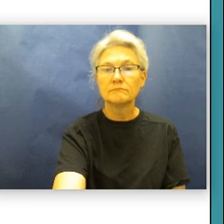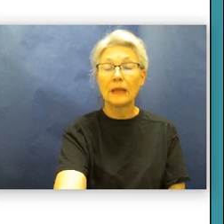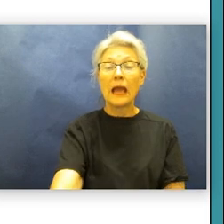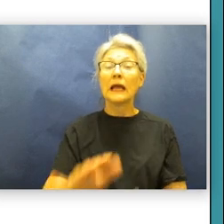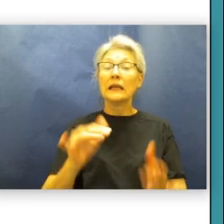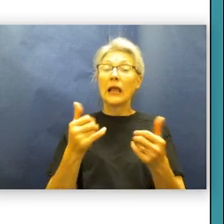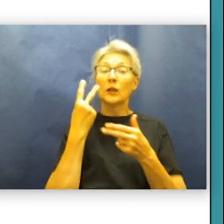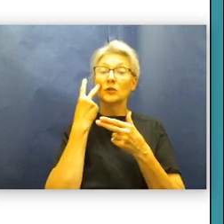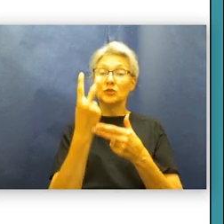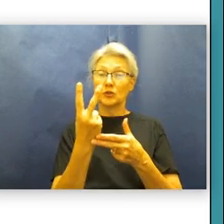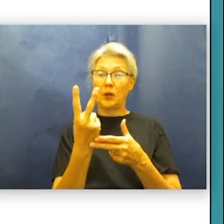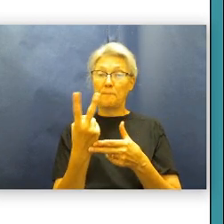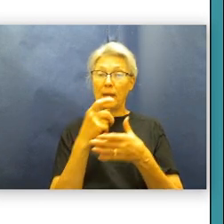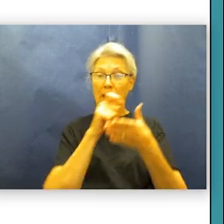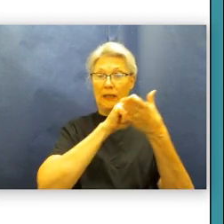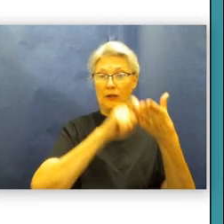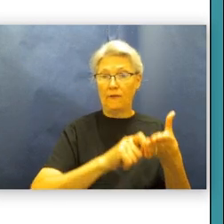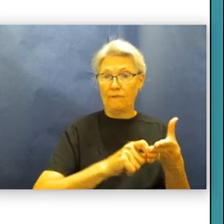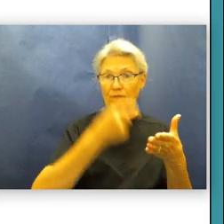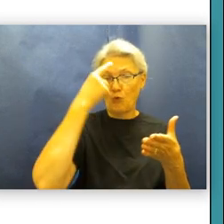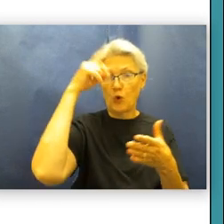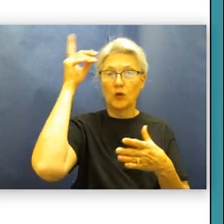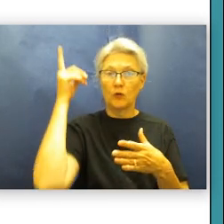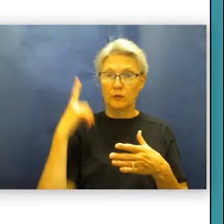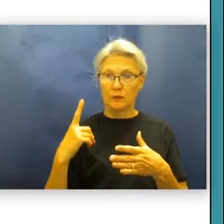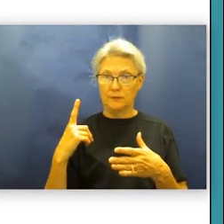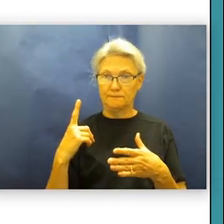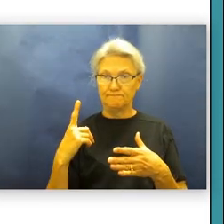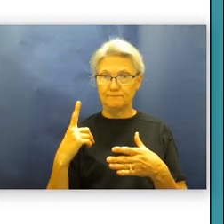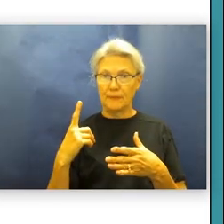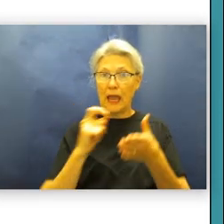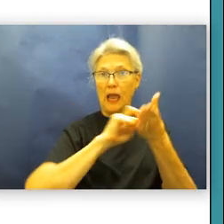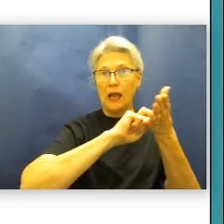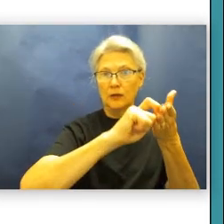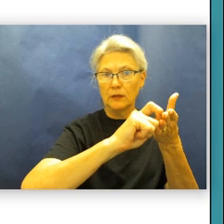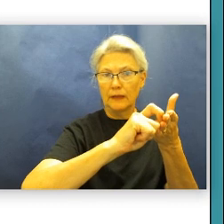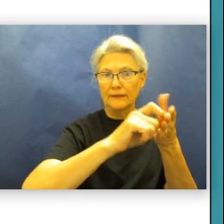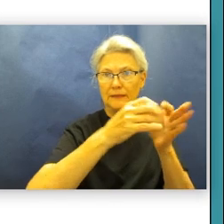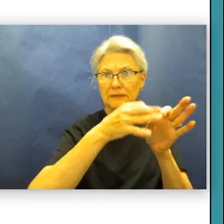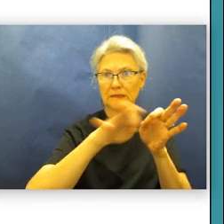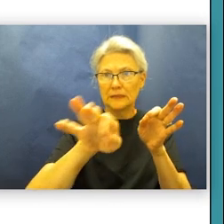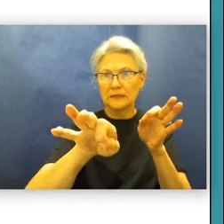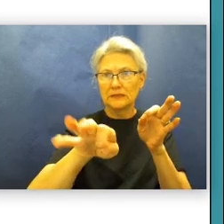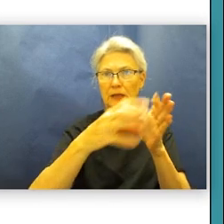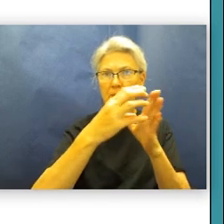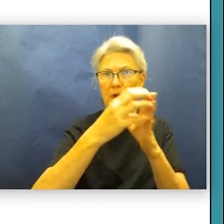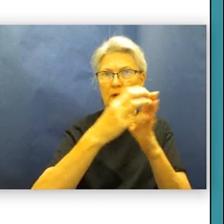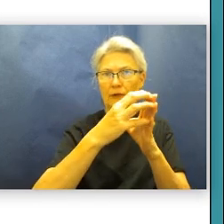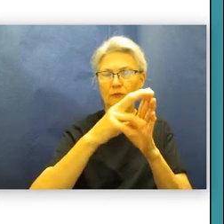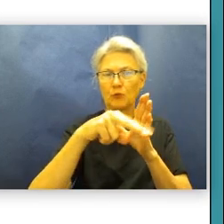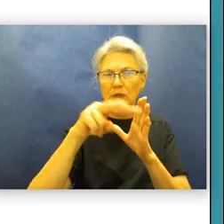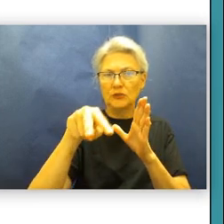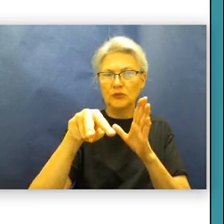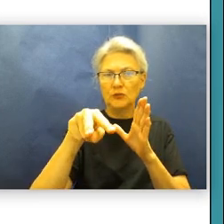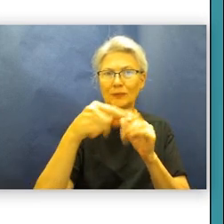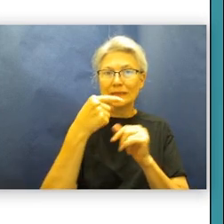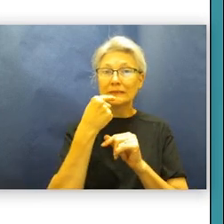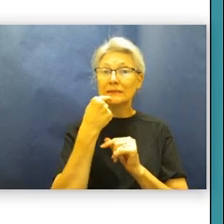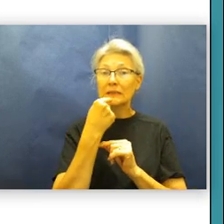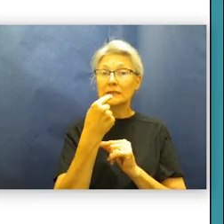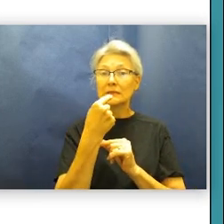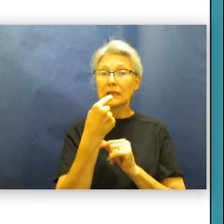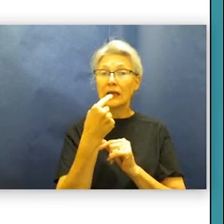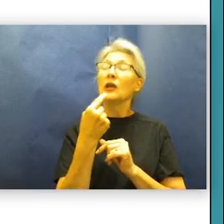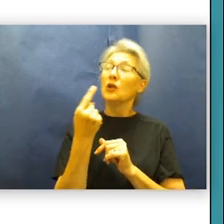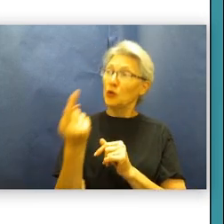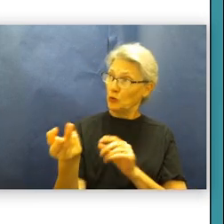Now let's take a look at my annotations for Dorothy. I underlined the sentence in paragraph 22 where it says, "But